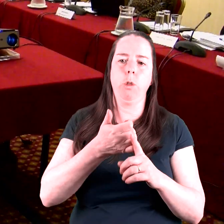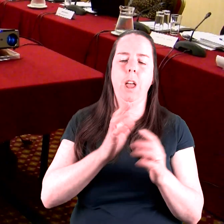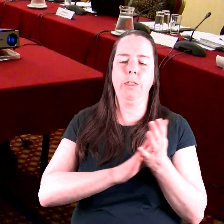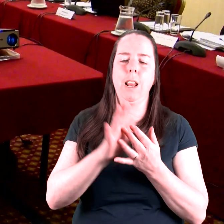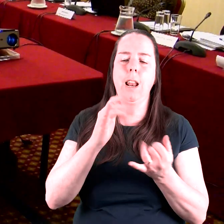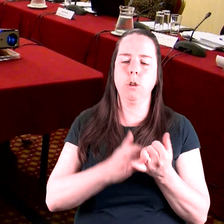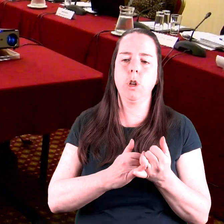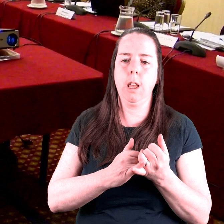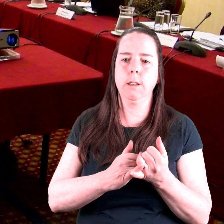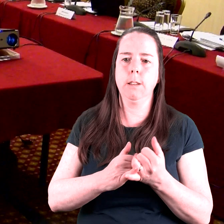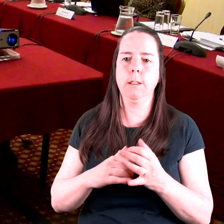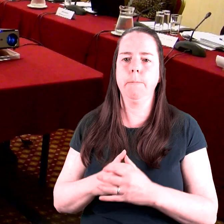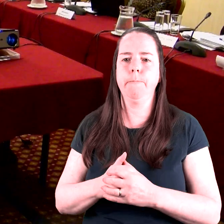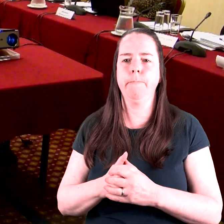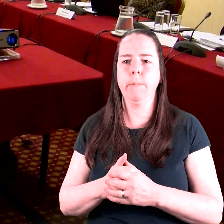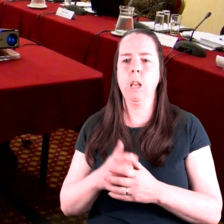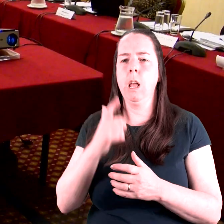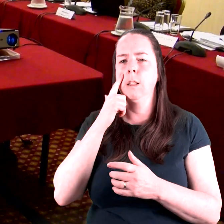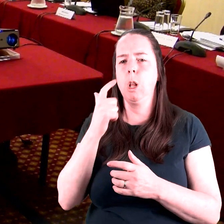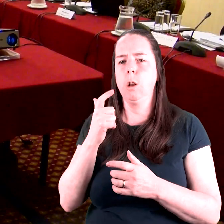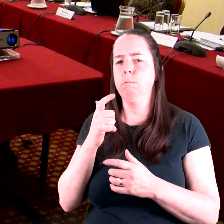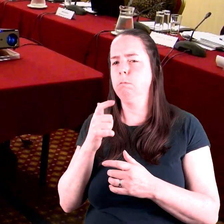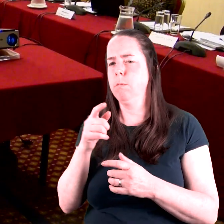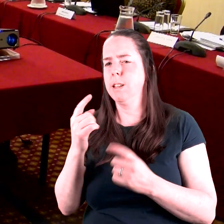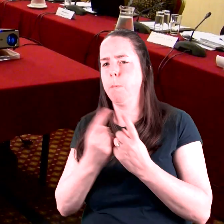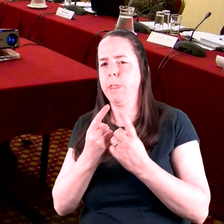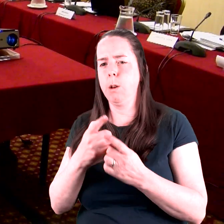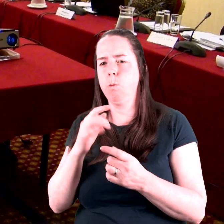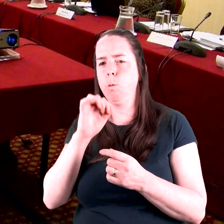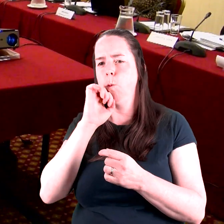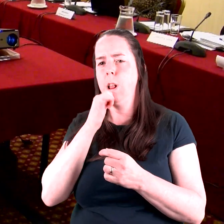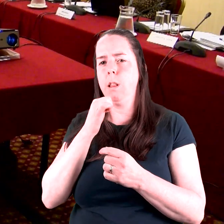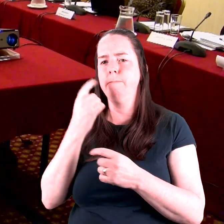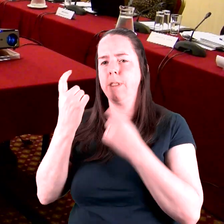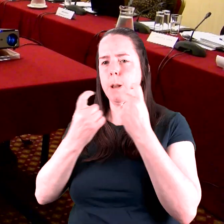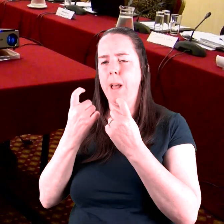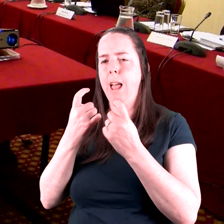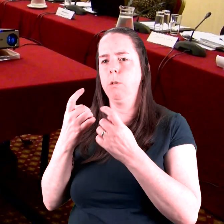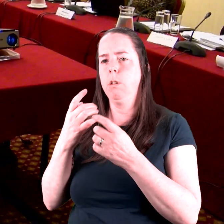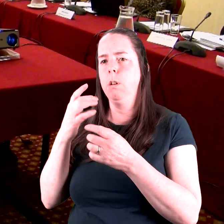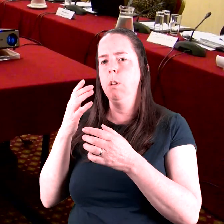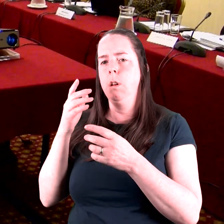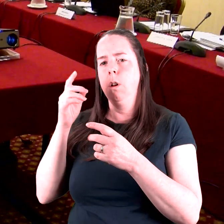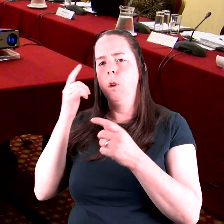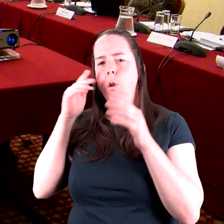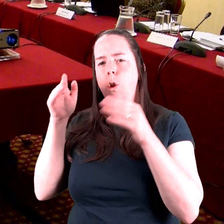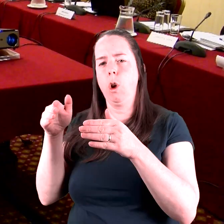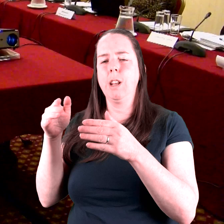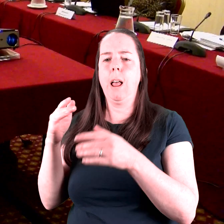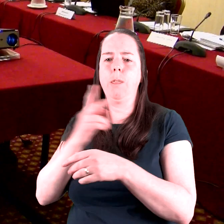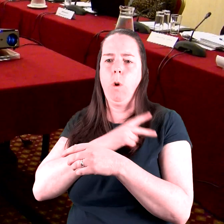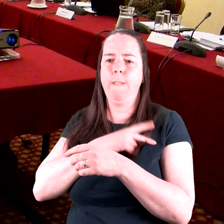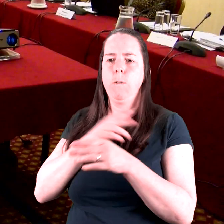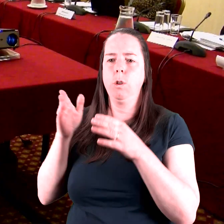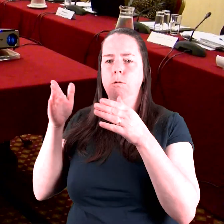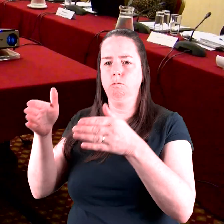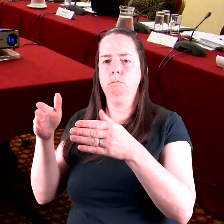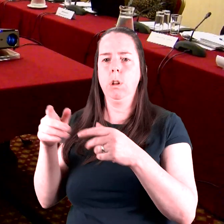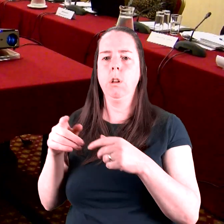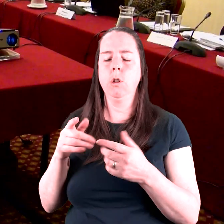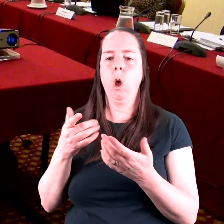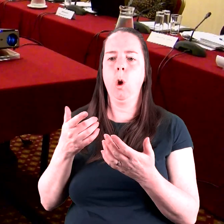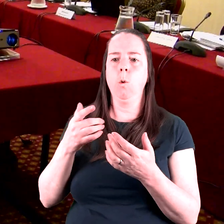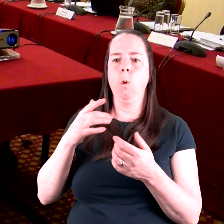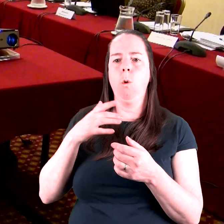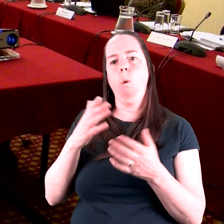that in the NHS. This could be something that could be picked up through the workforce stream, would be my view, and I think we as a partnership, if we could sign